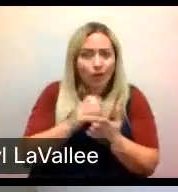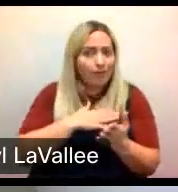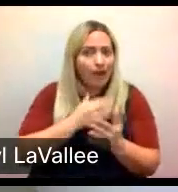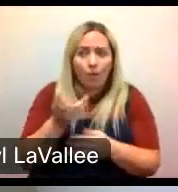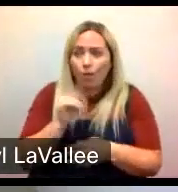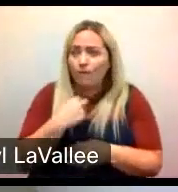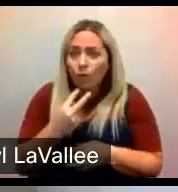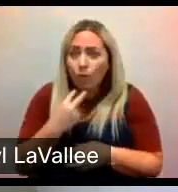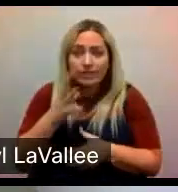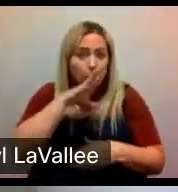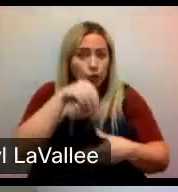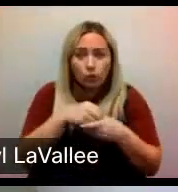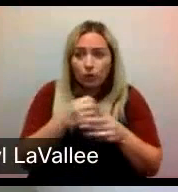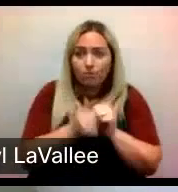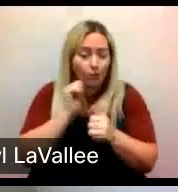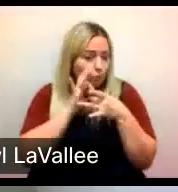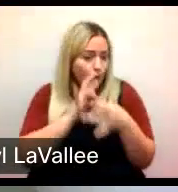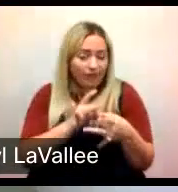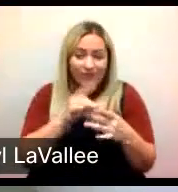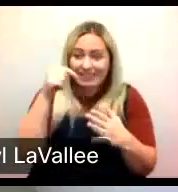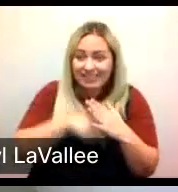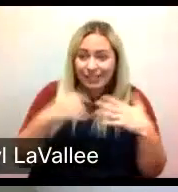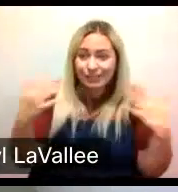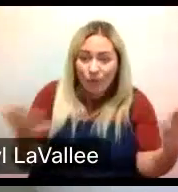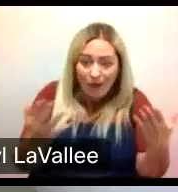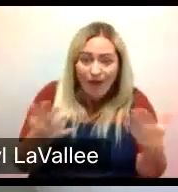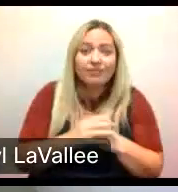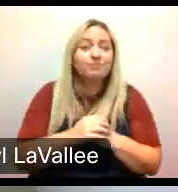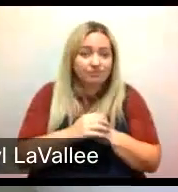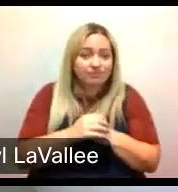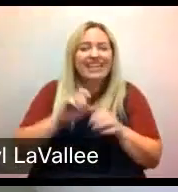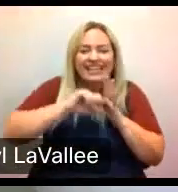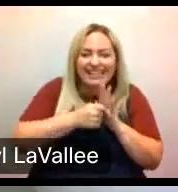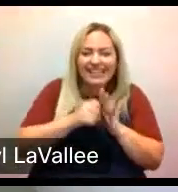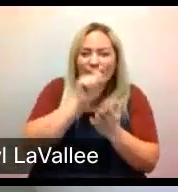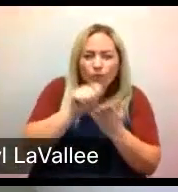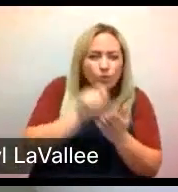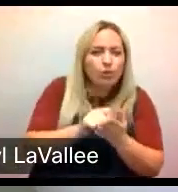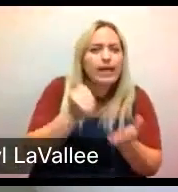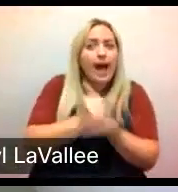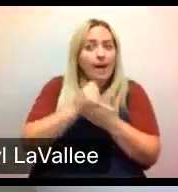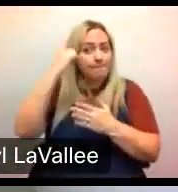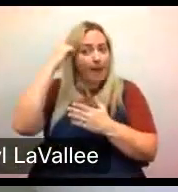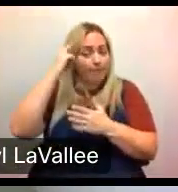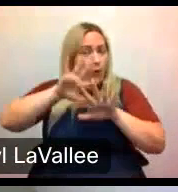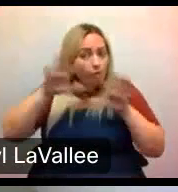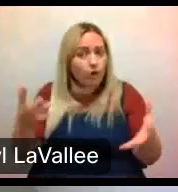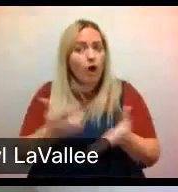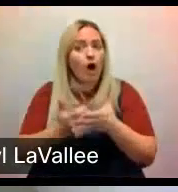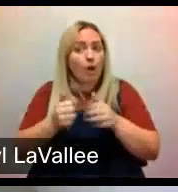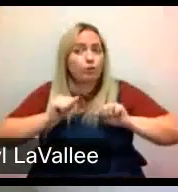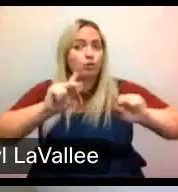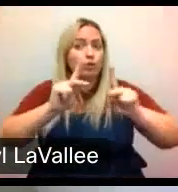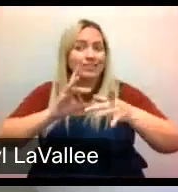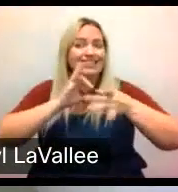and included the most relevant details was, he notes that reading helps improve our memory overall by creating the opportunity to connect new memories to